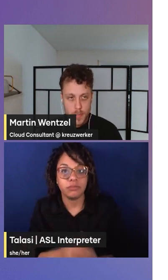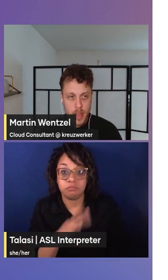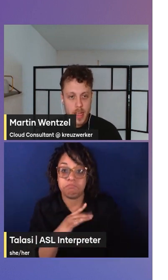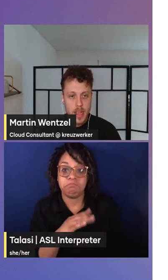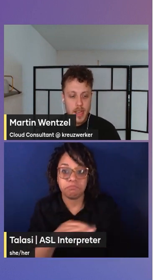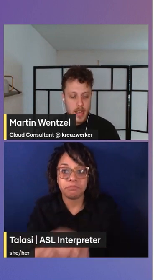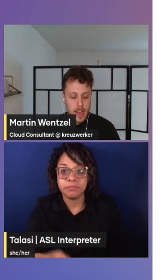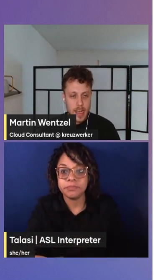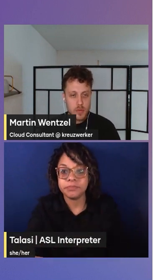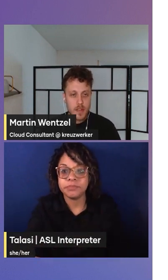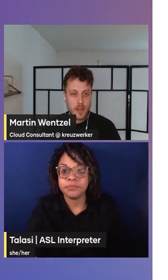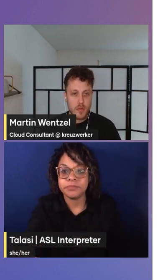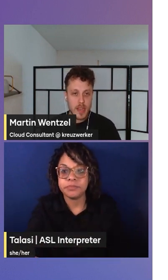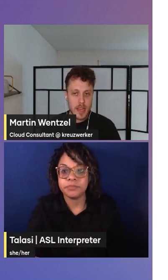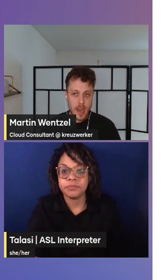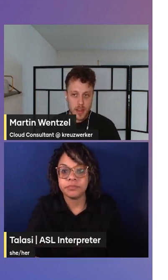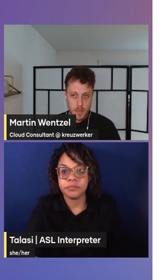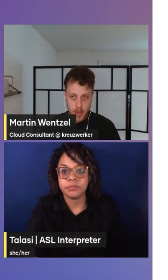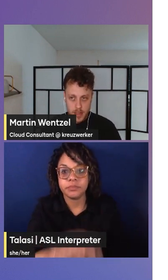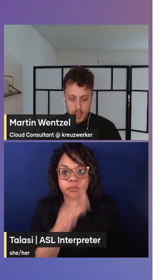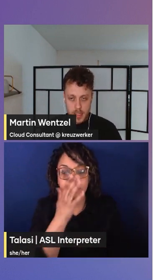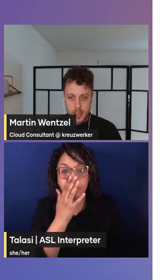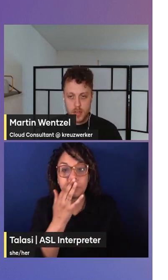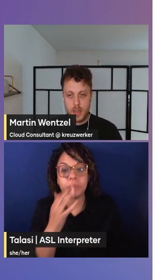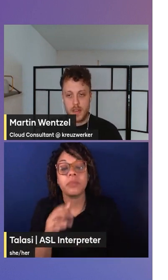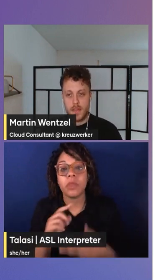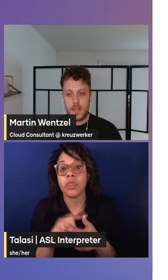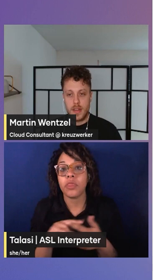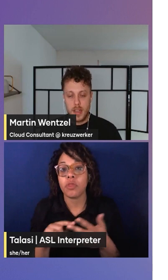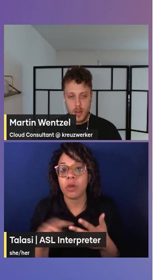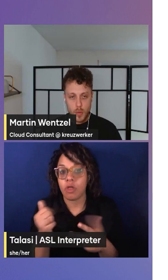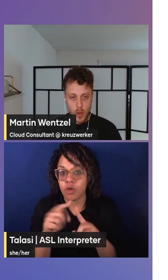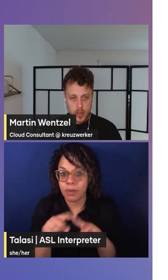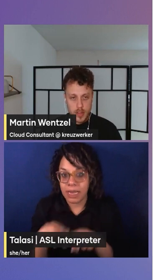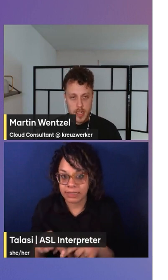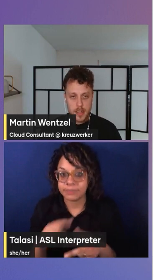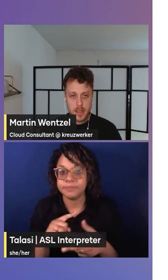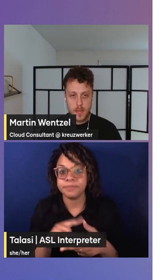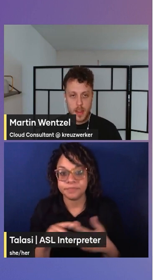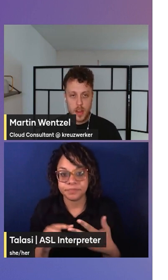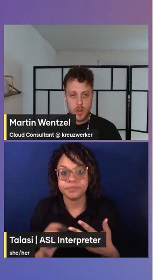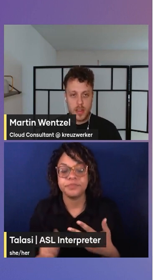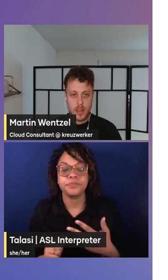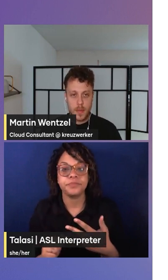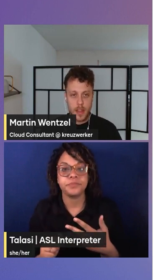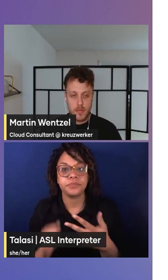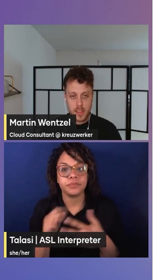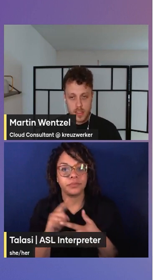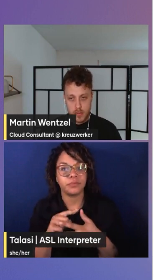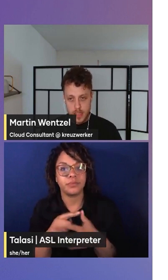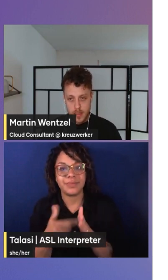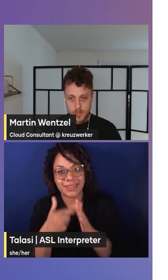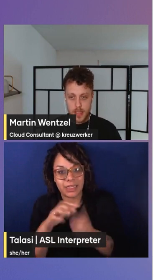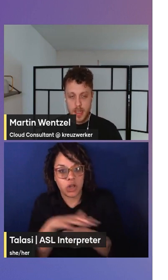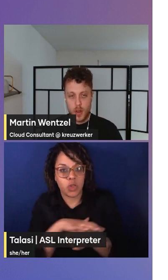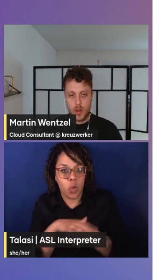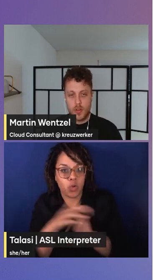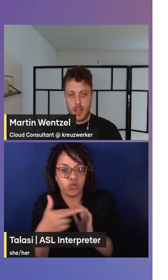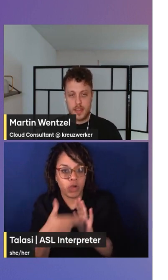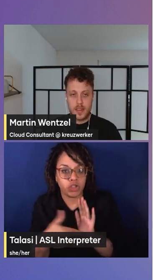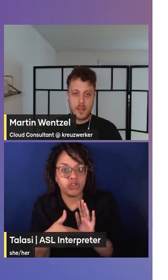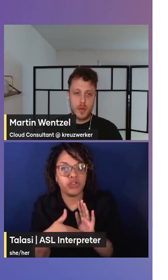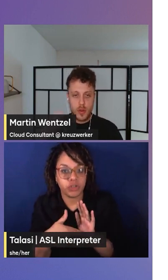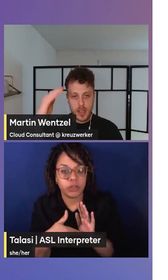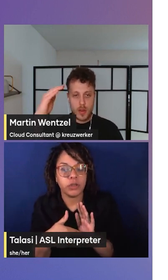nice. And we have three other dependencies. We also need local registries in order